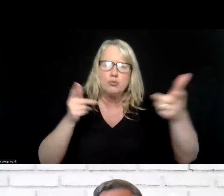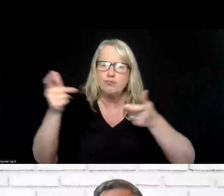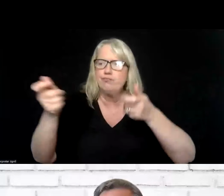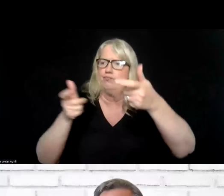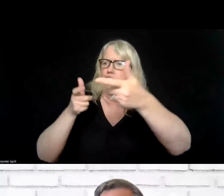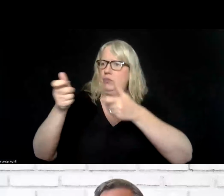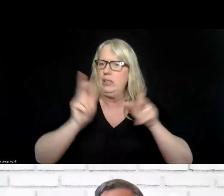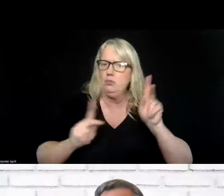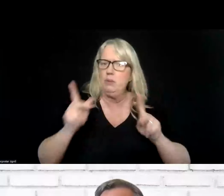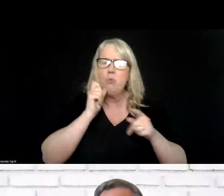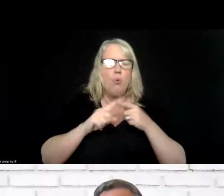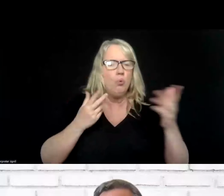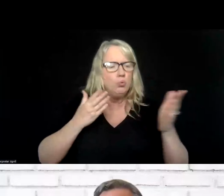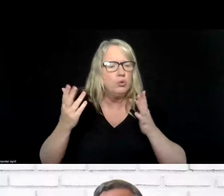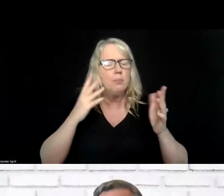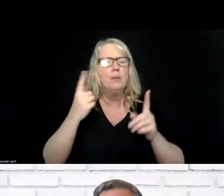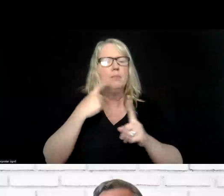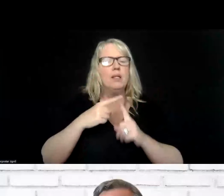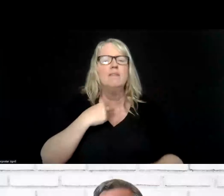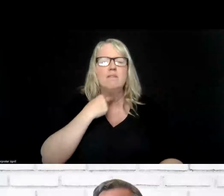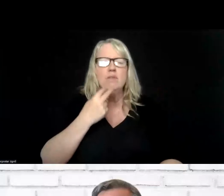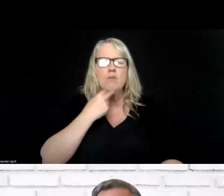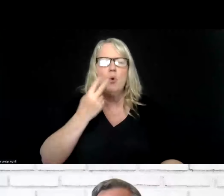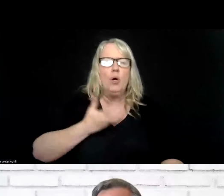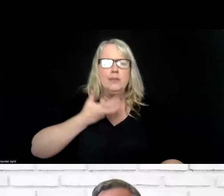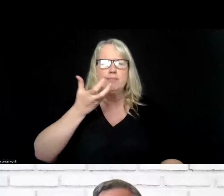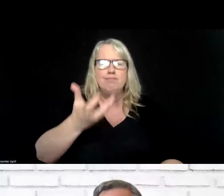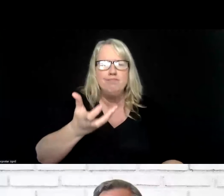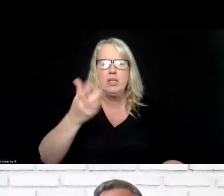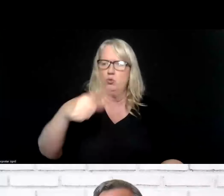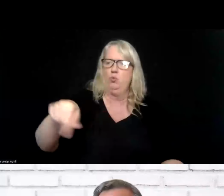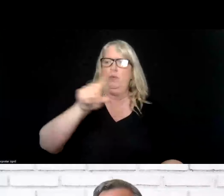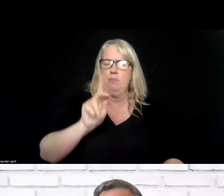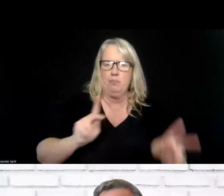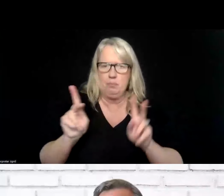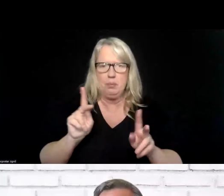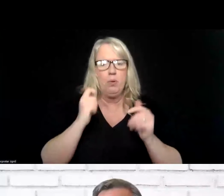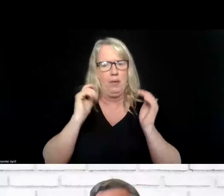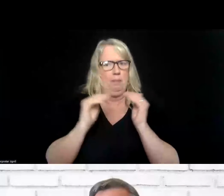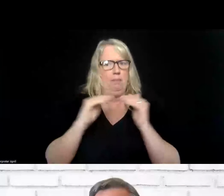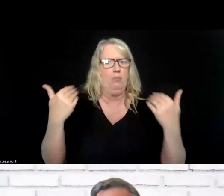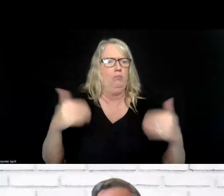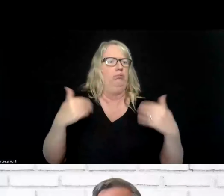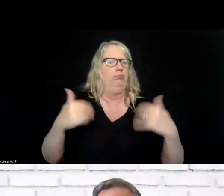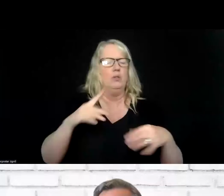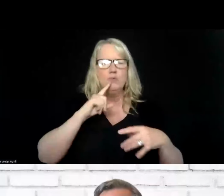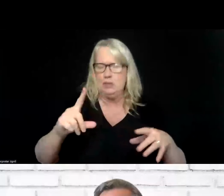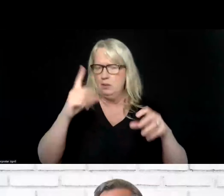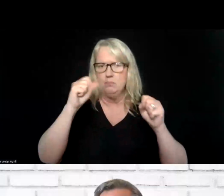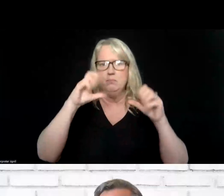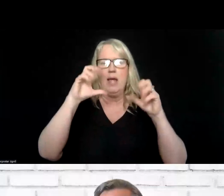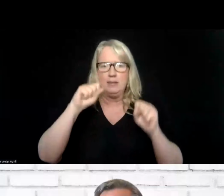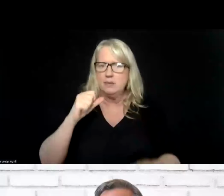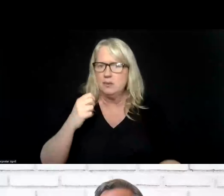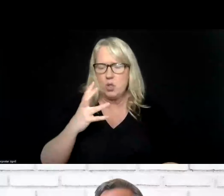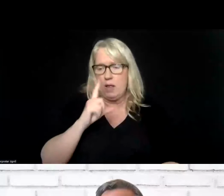we're serving, as well as being a voice and a leading example to the rest of our staff, which is something that peers are just so amazing at doing. So I